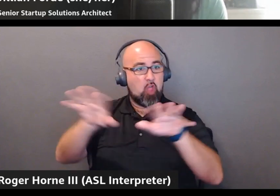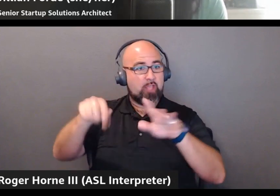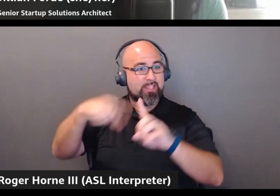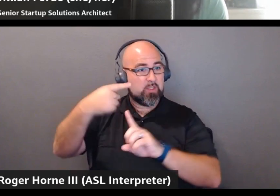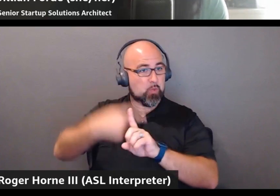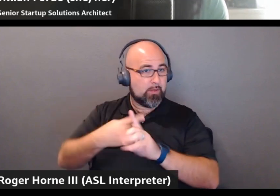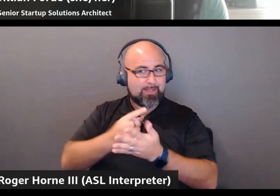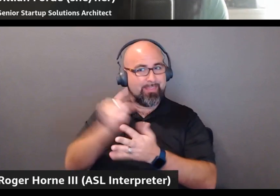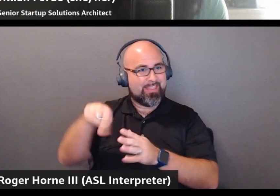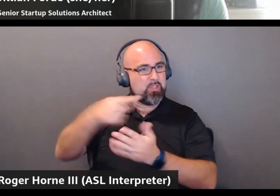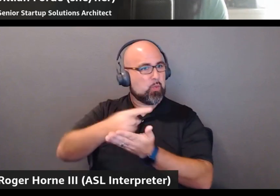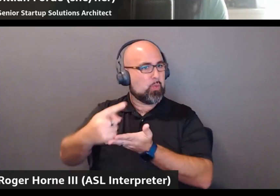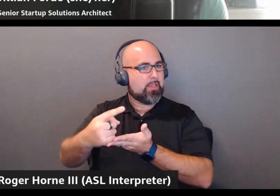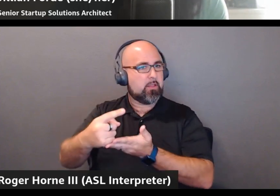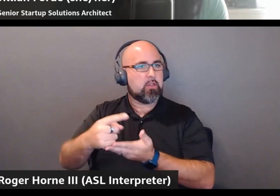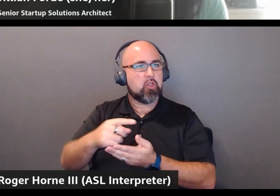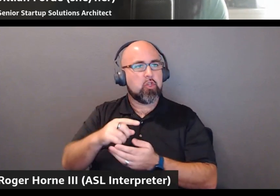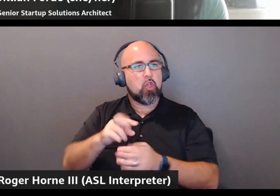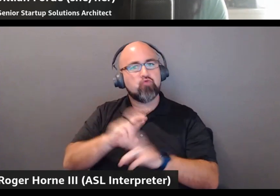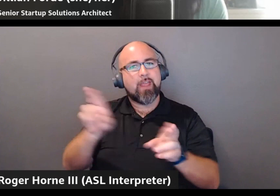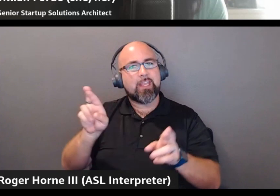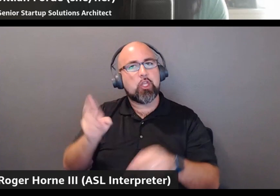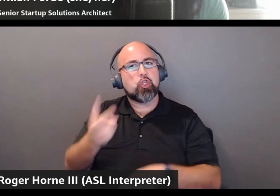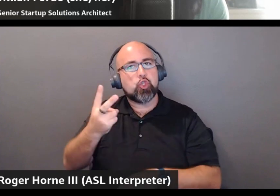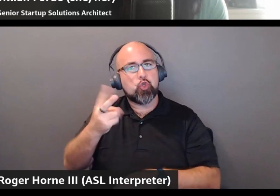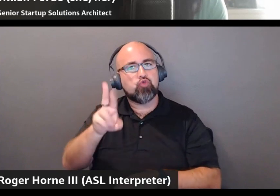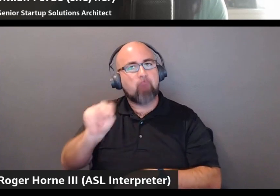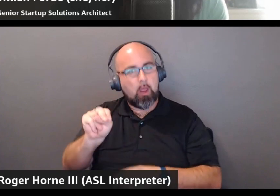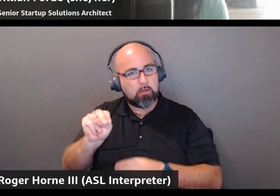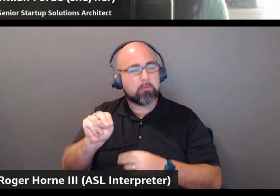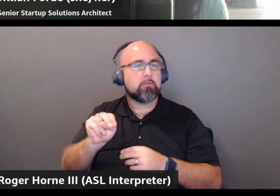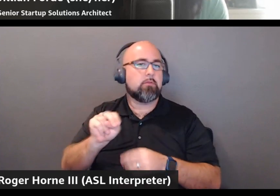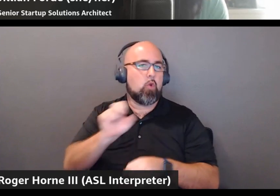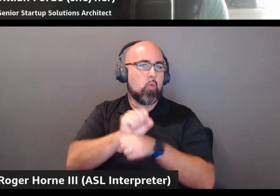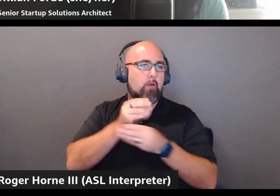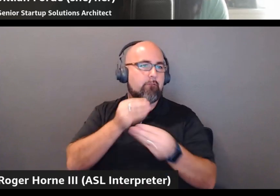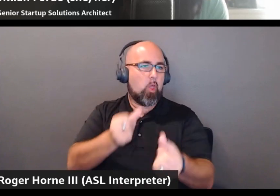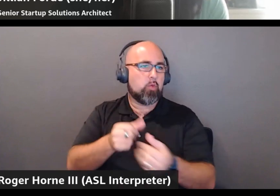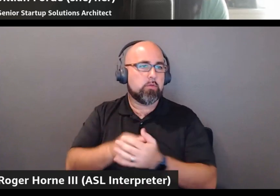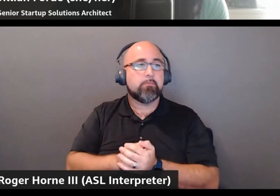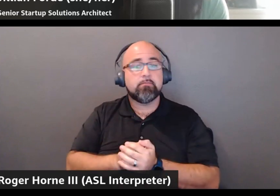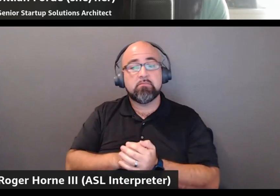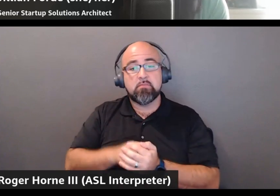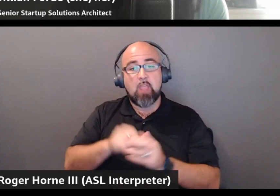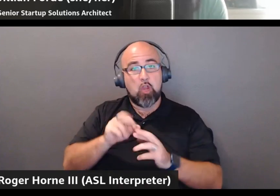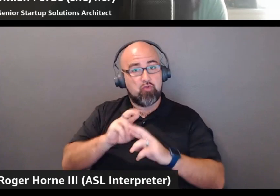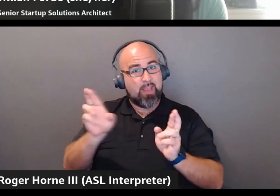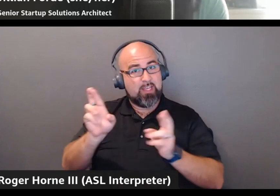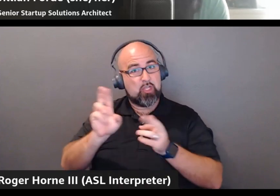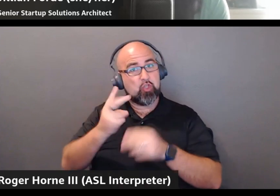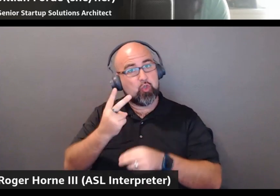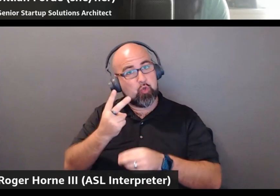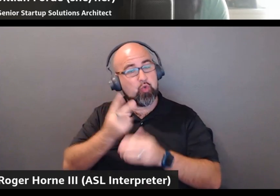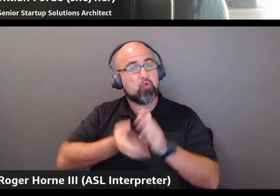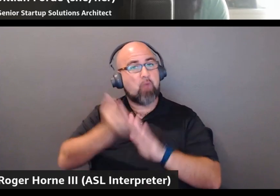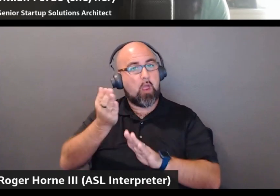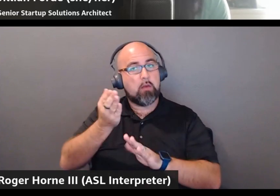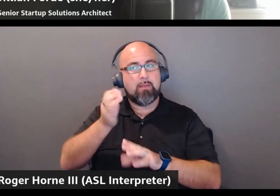are Ready2Run workflows. And so Ready2Run workflows are a set of